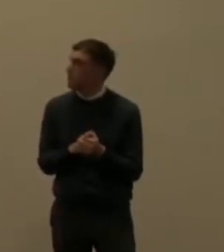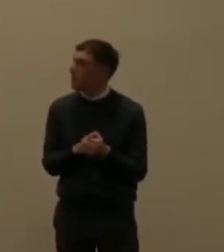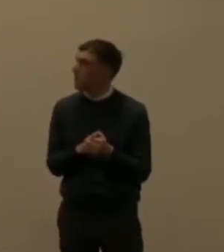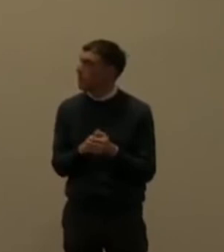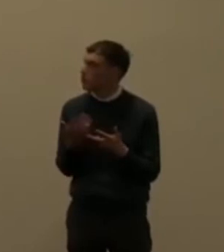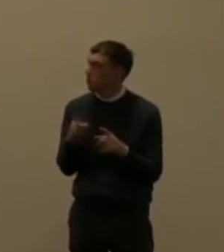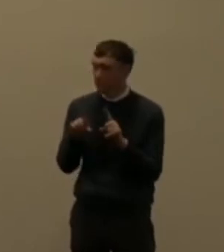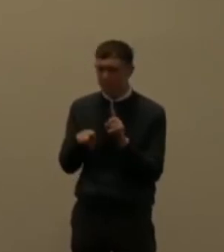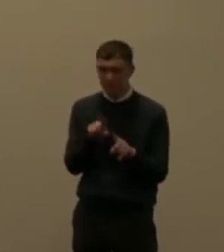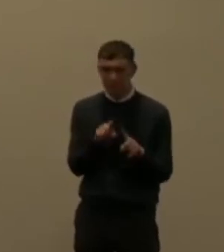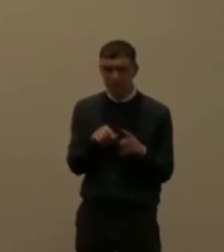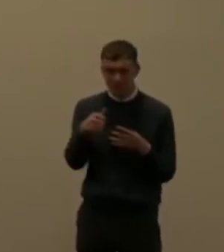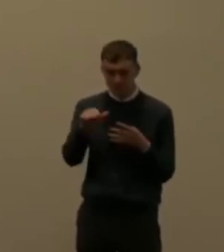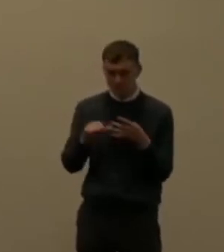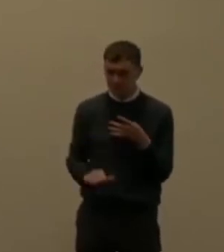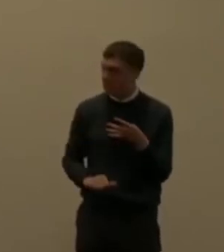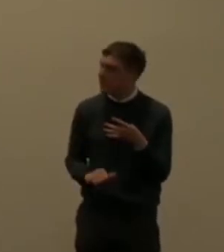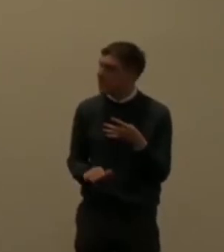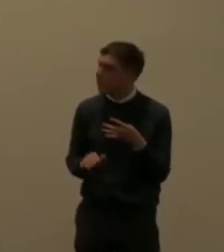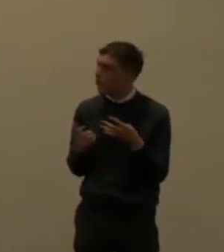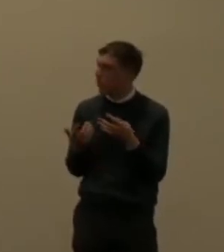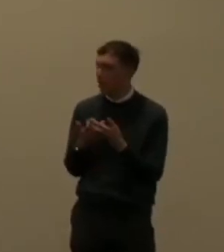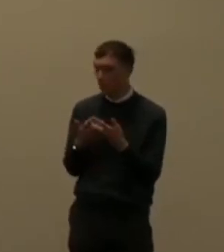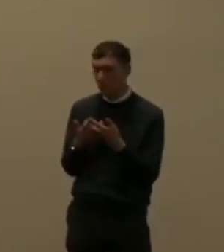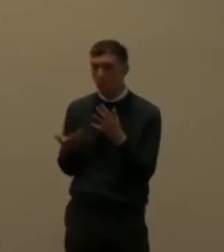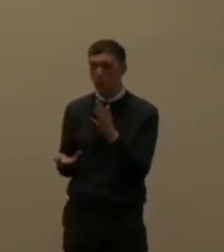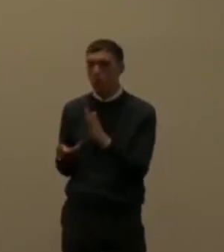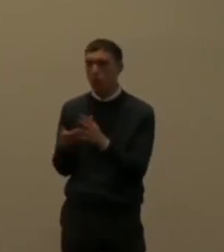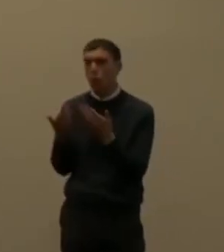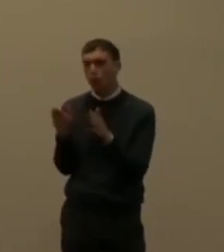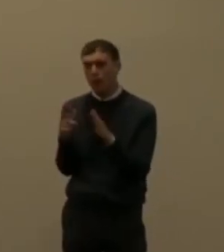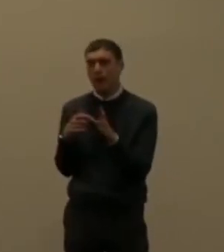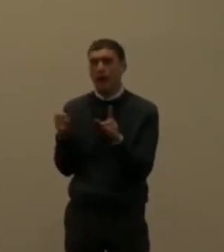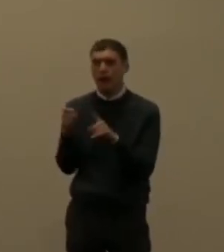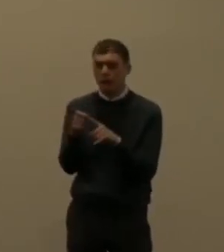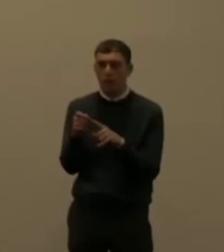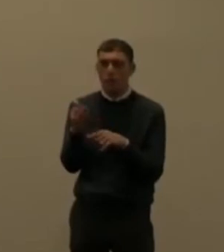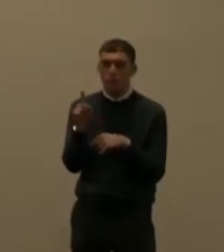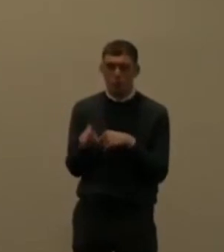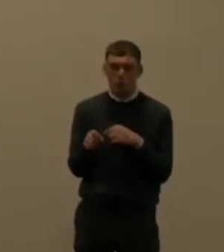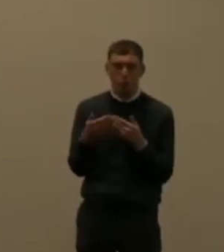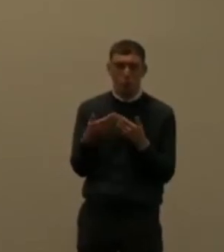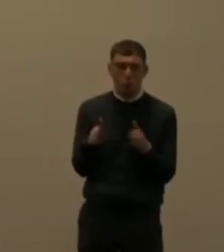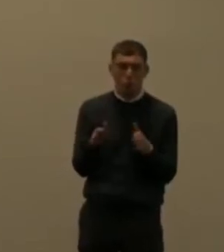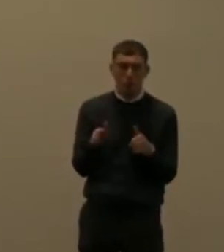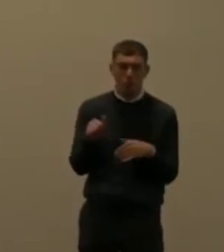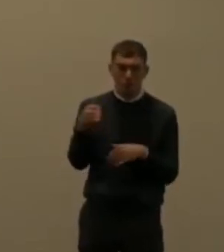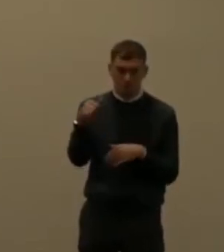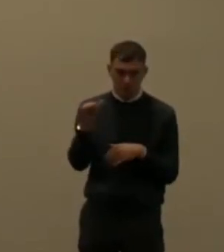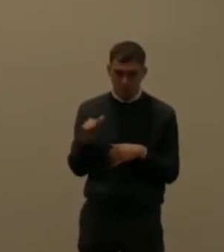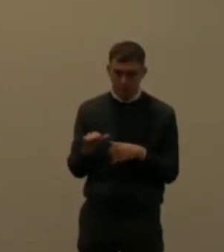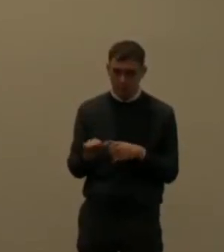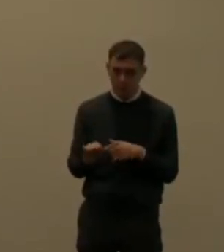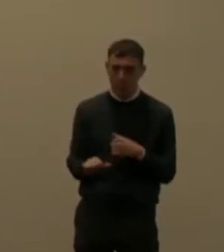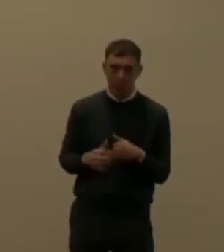that I should go through to create a new expense, to opening the app, clicking on the plus button, filling all the different information, and click on